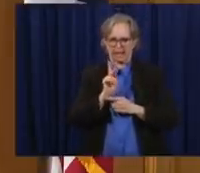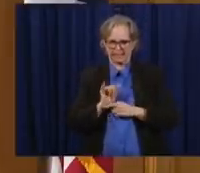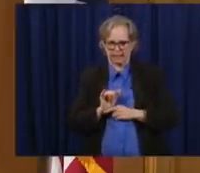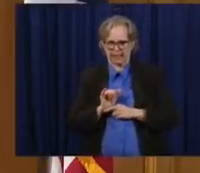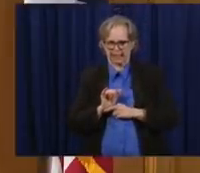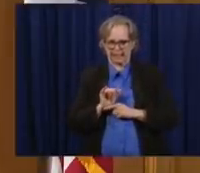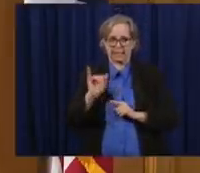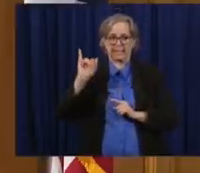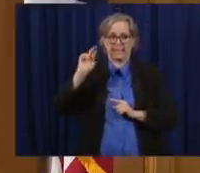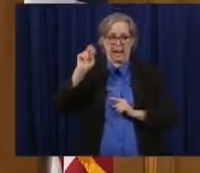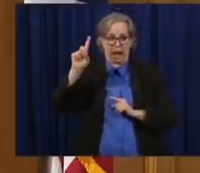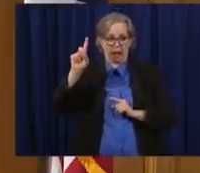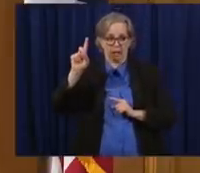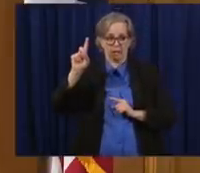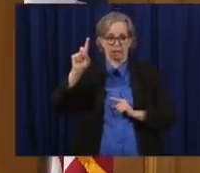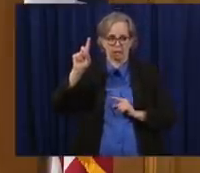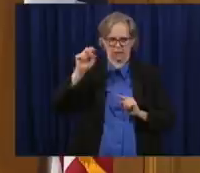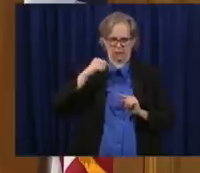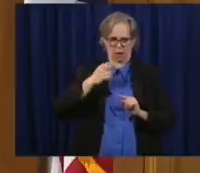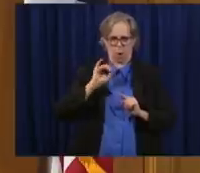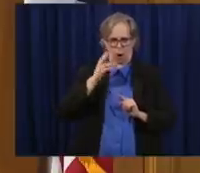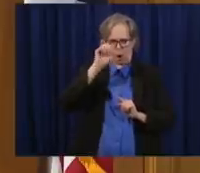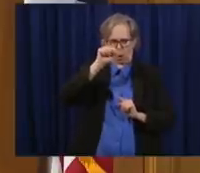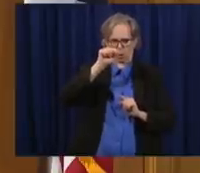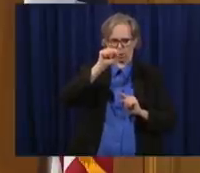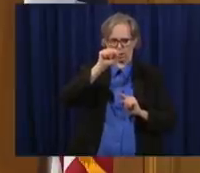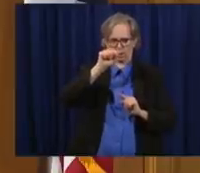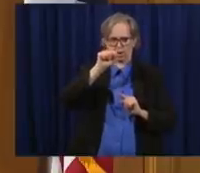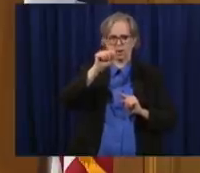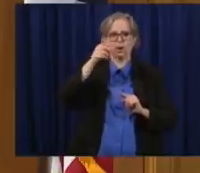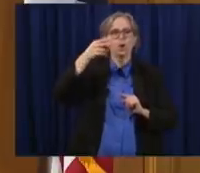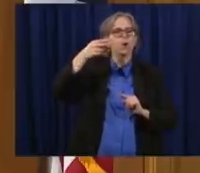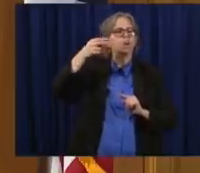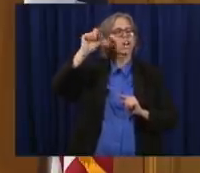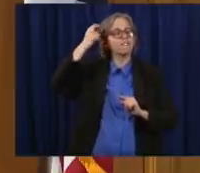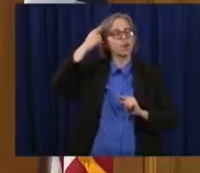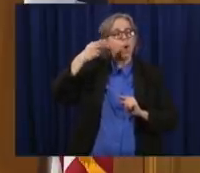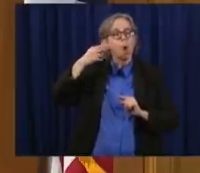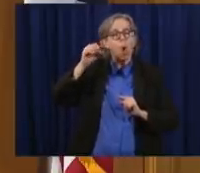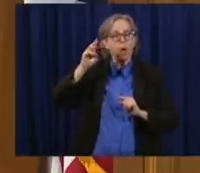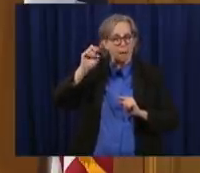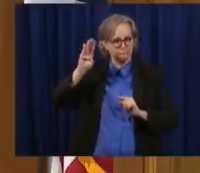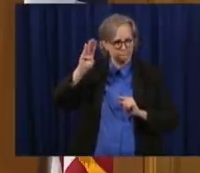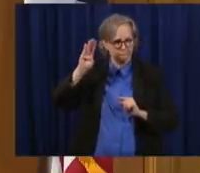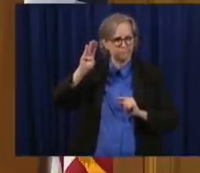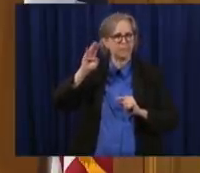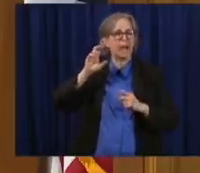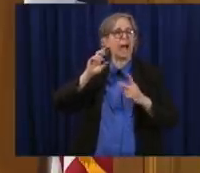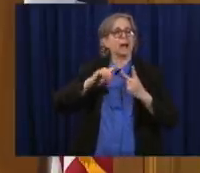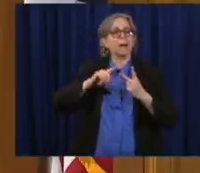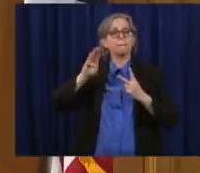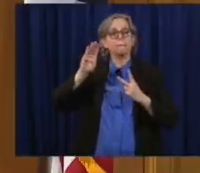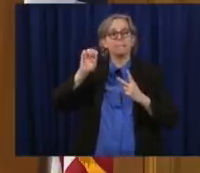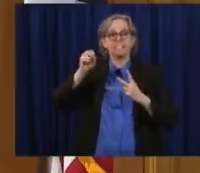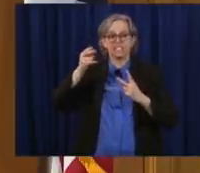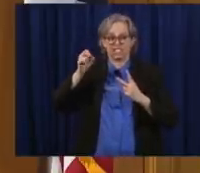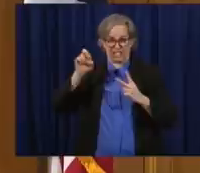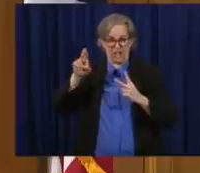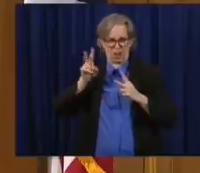Governor Beshear, and I talk a lot. And so this is a group that we're kind of comparing notes, and our